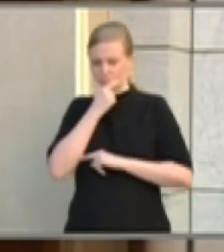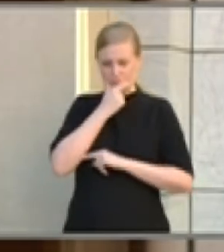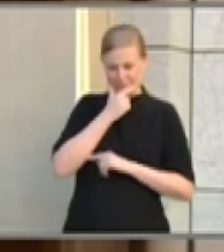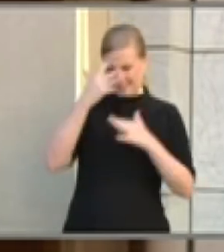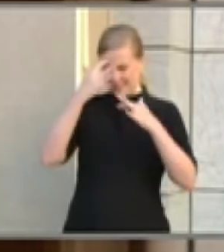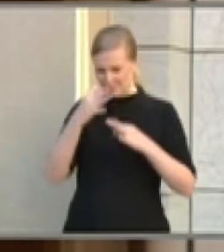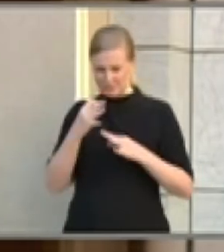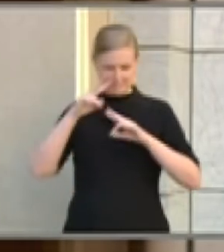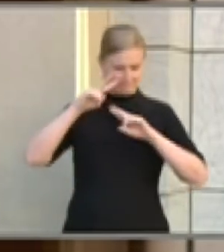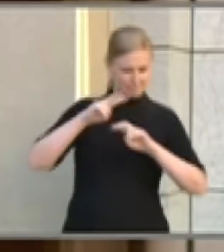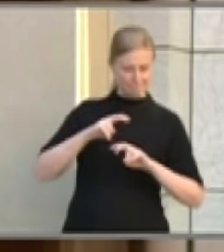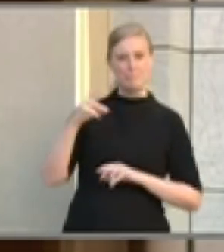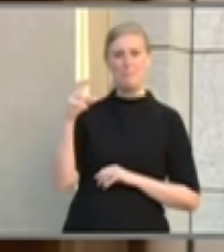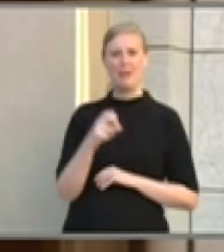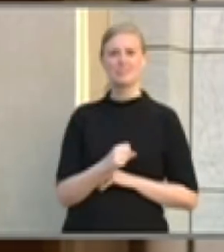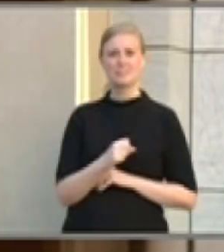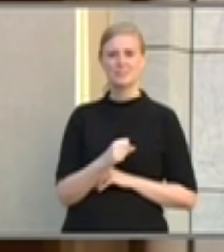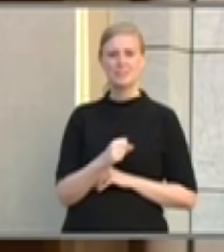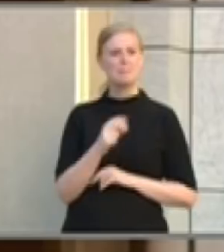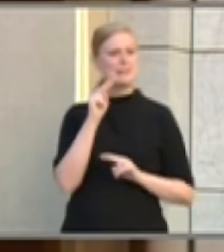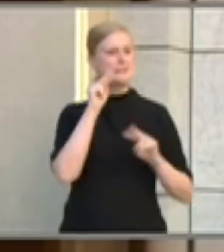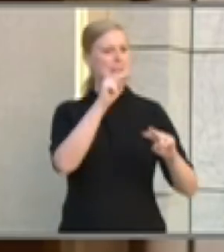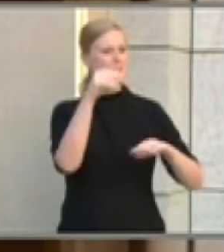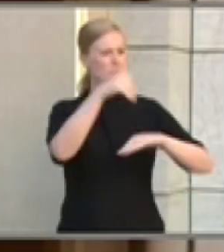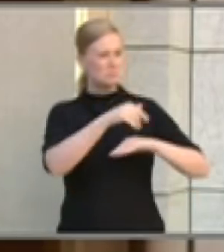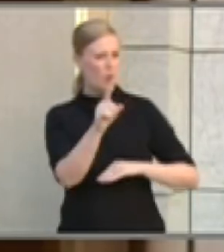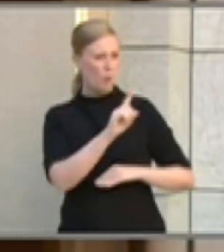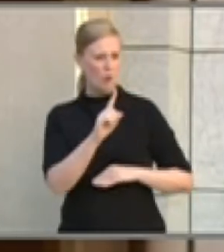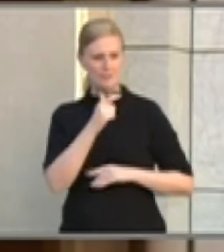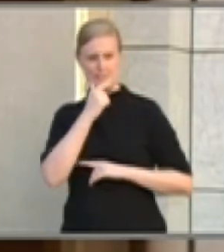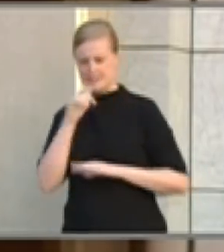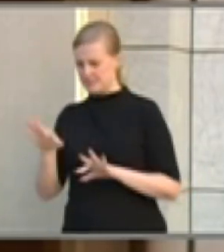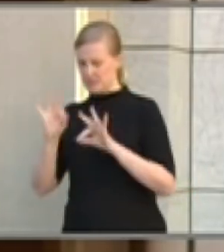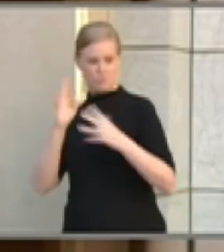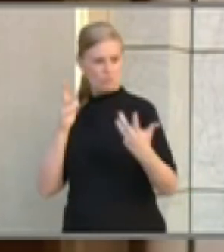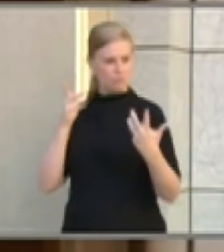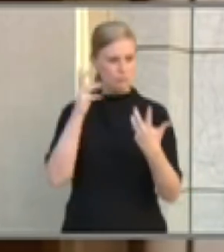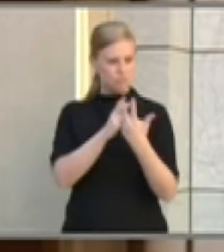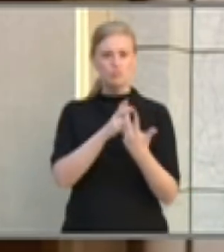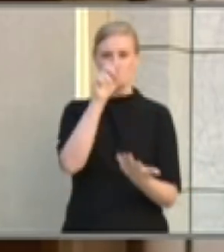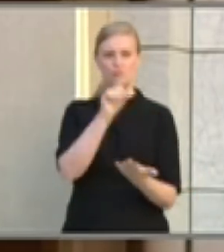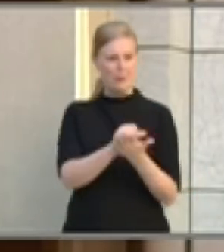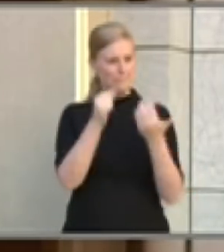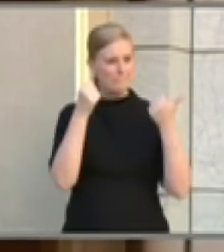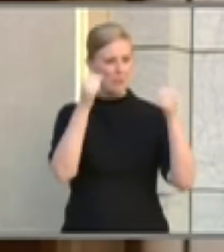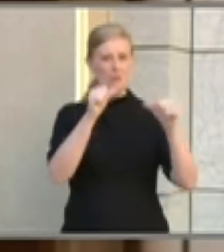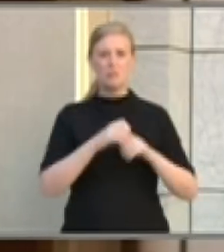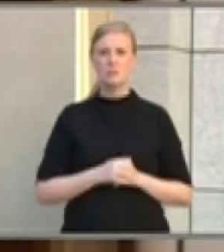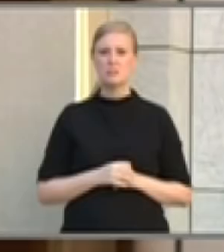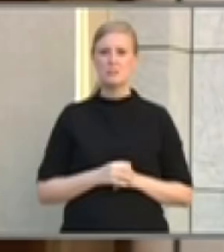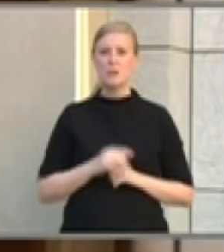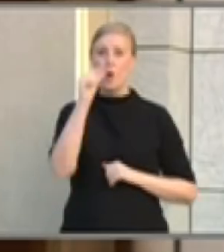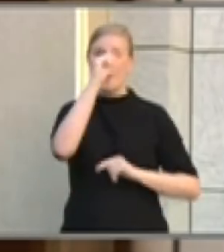must be effective. They must be clear in their purpose, and they must be efficient in